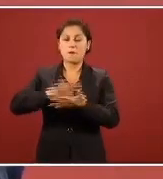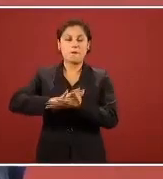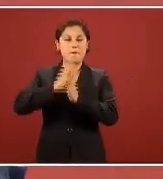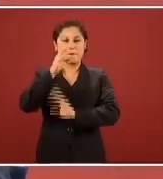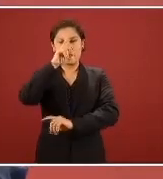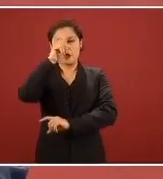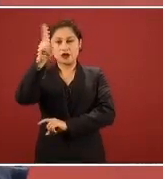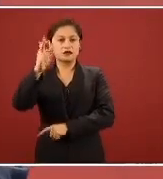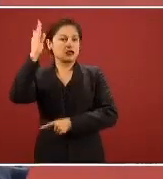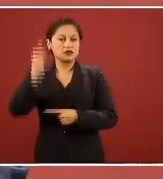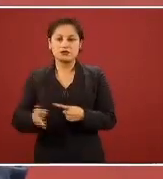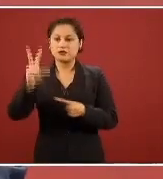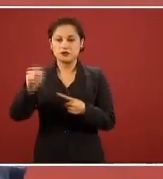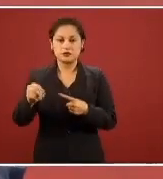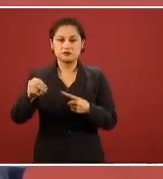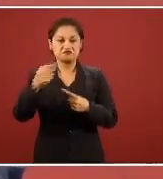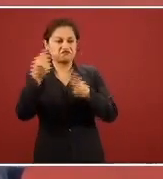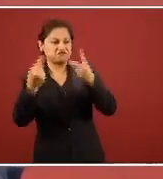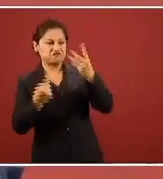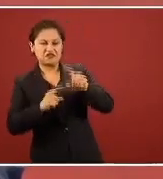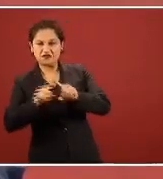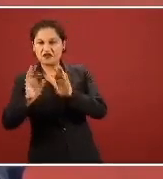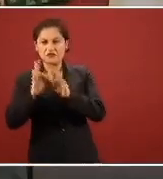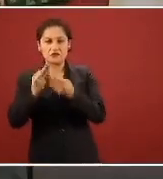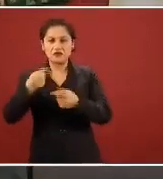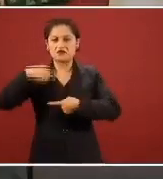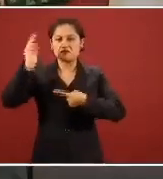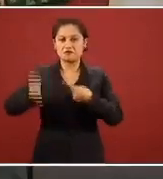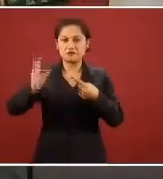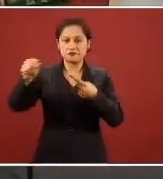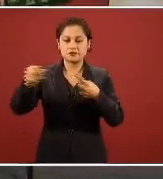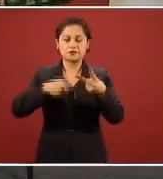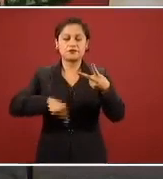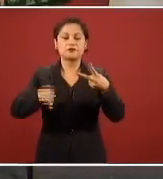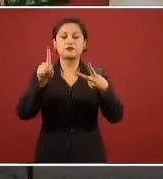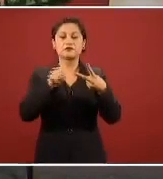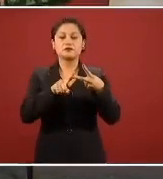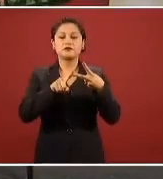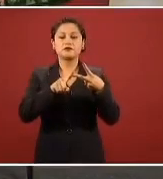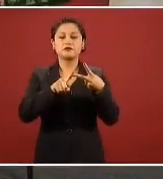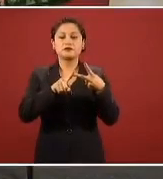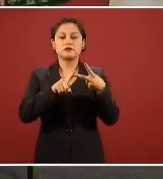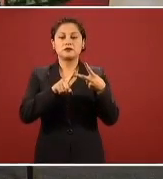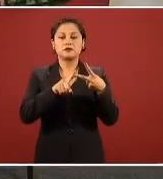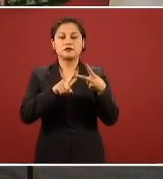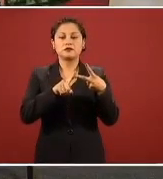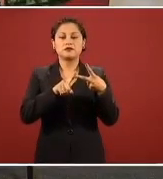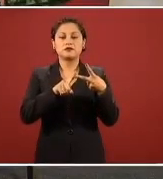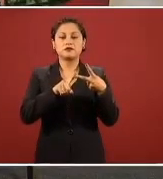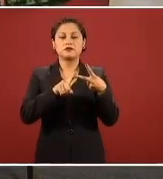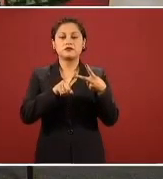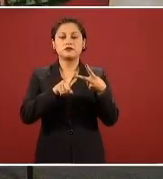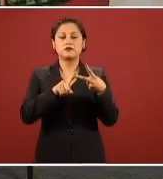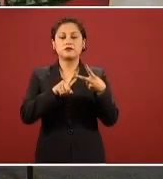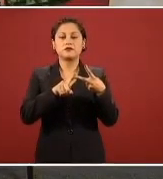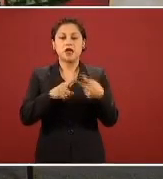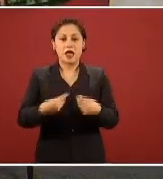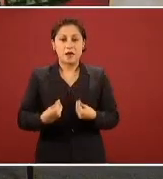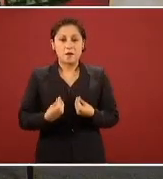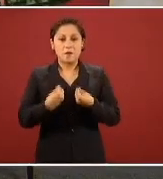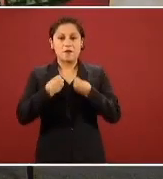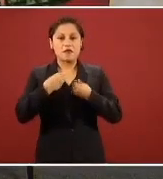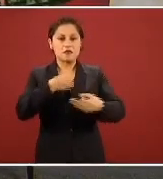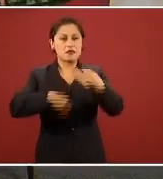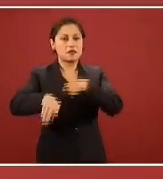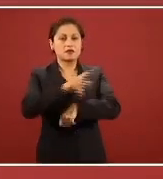cualquiera de sus manifestaciones. In any way it's manifested. Dos. Two. Se debe proteger la vida. You should